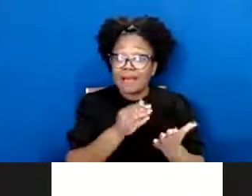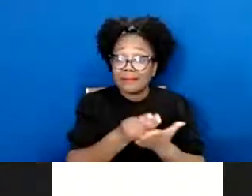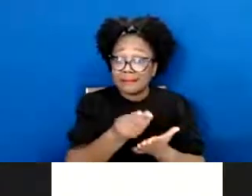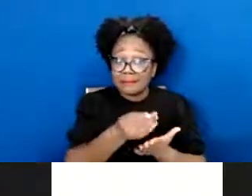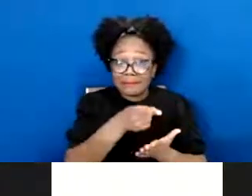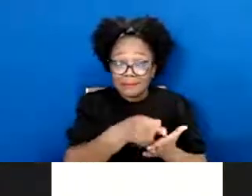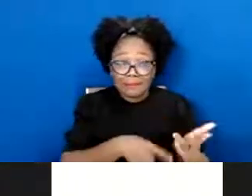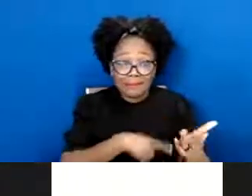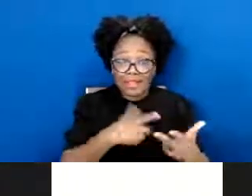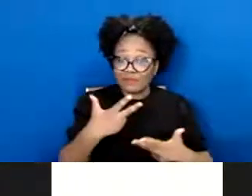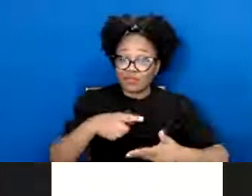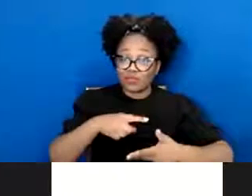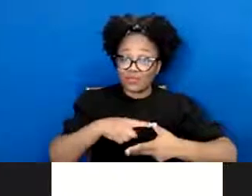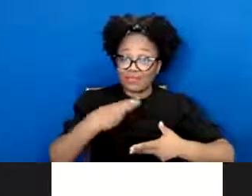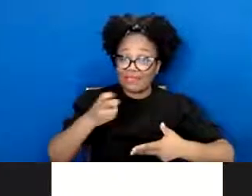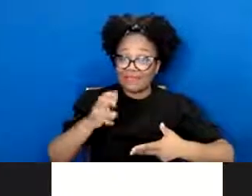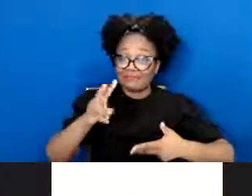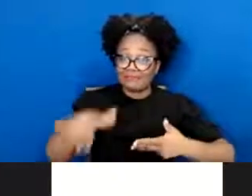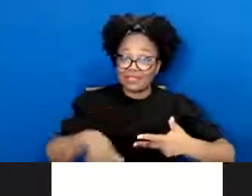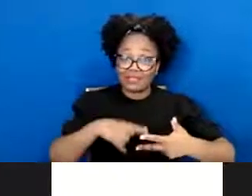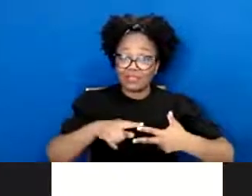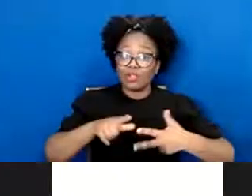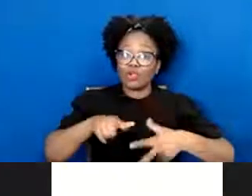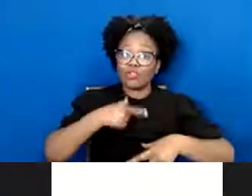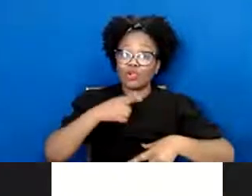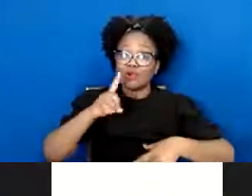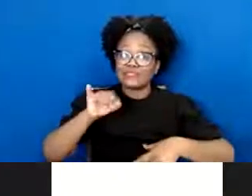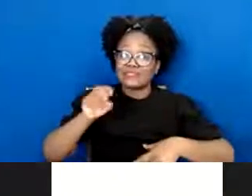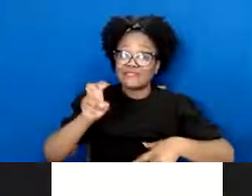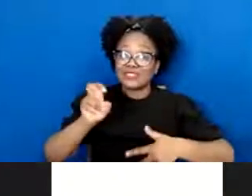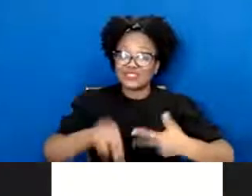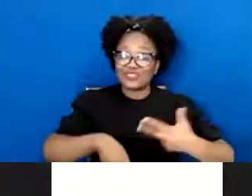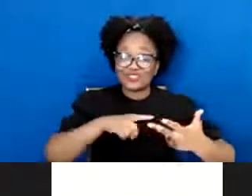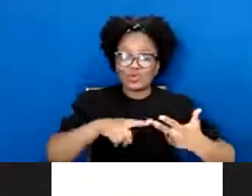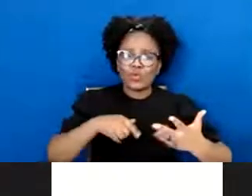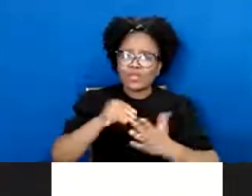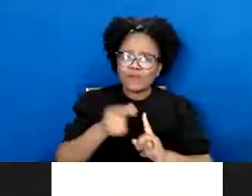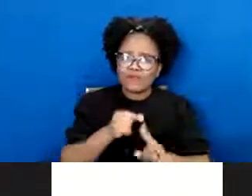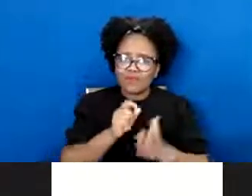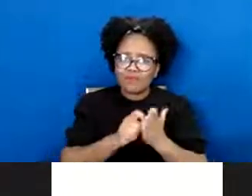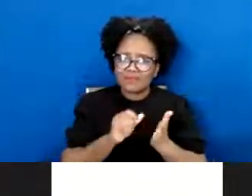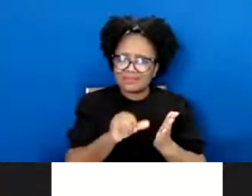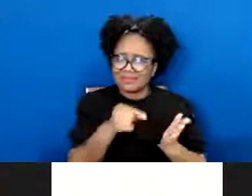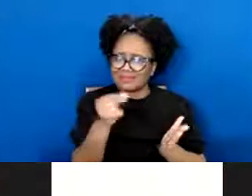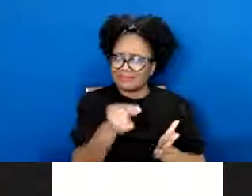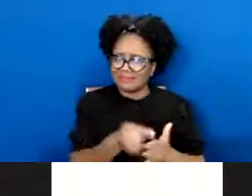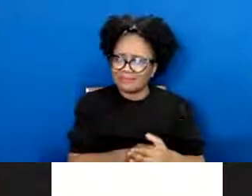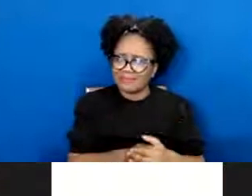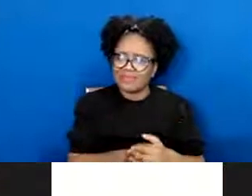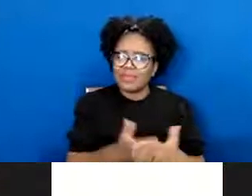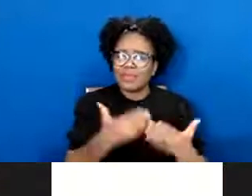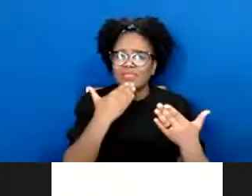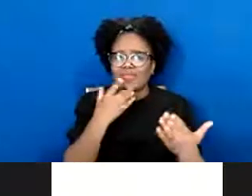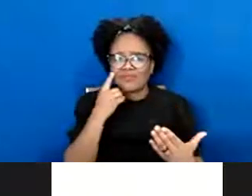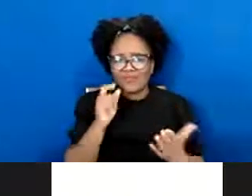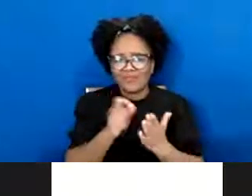his new one coming out. There's Long Division. We learn from writers like him. And we're thankful for writers like